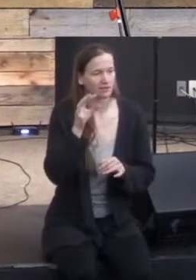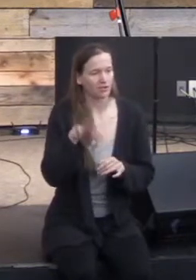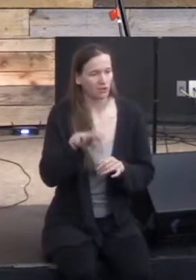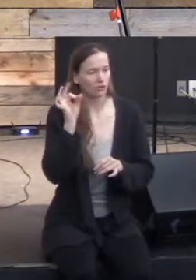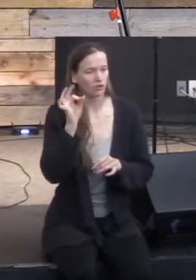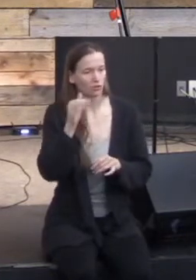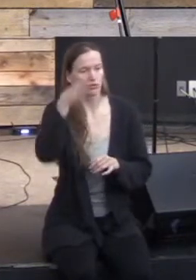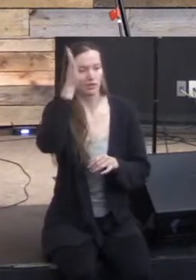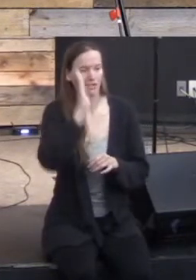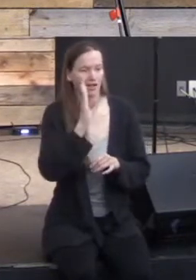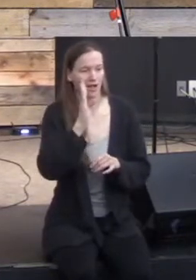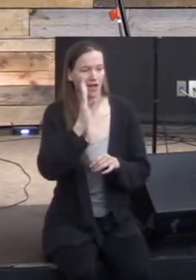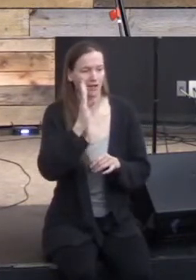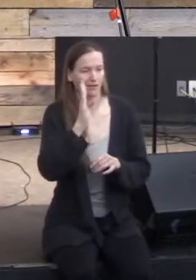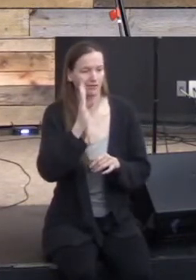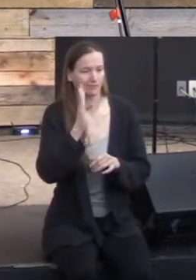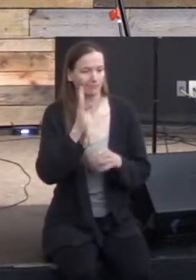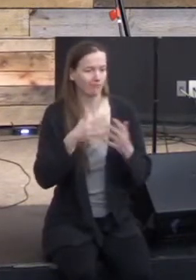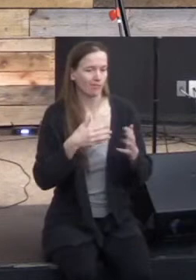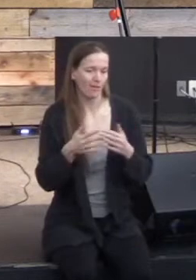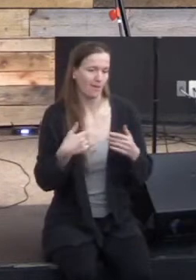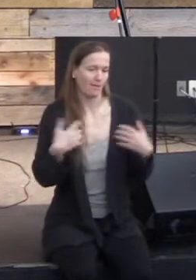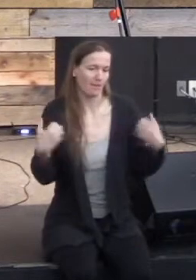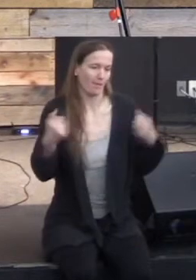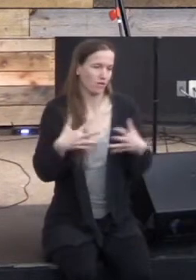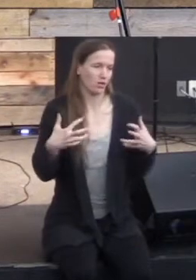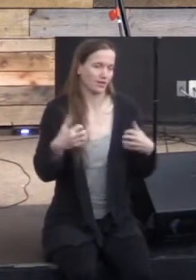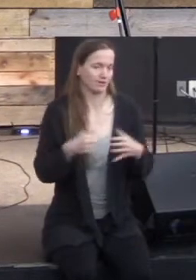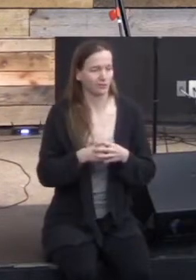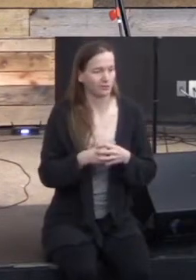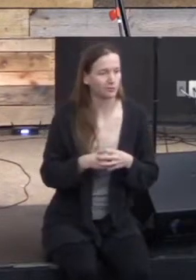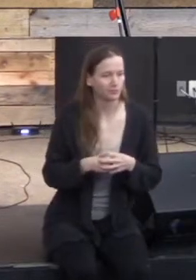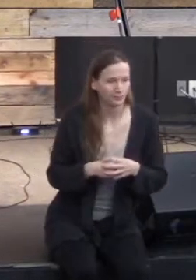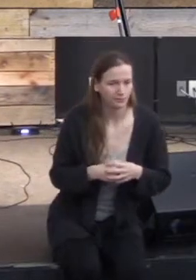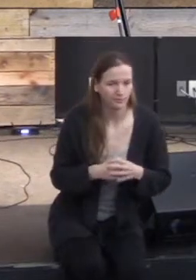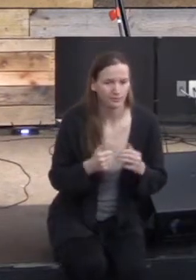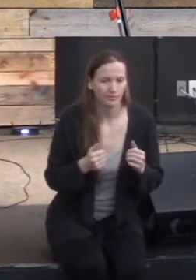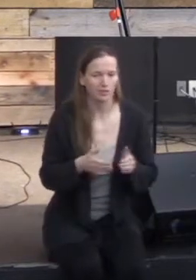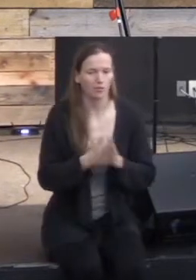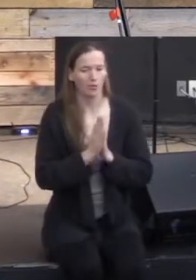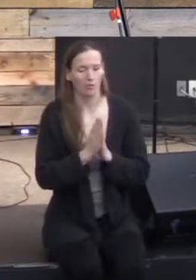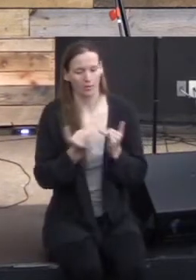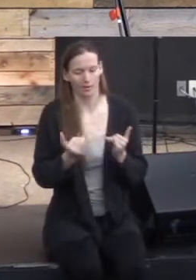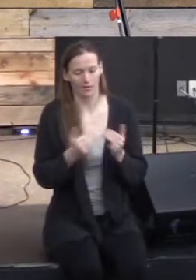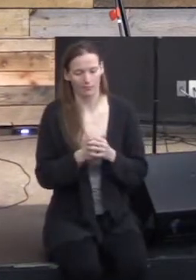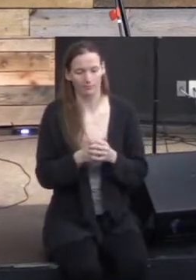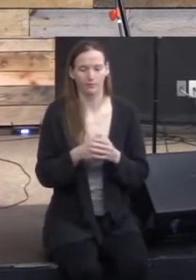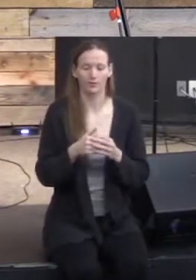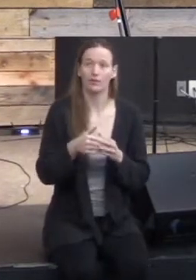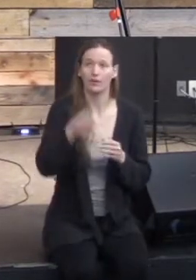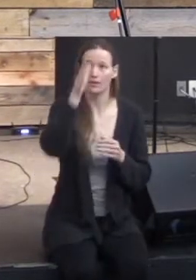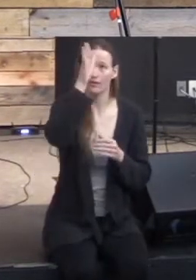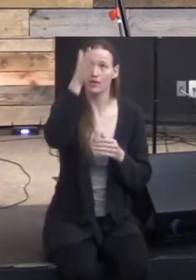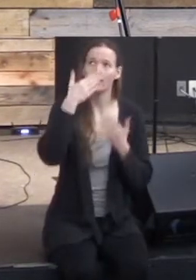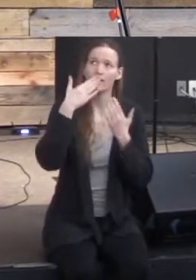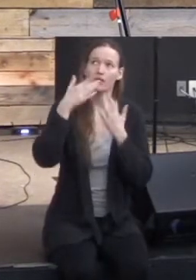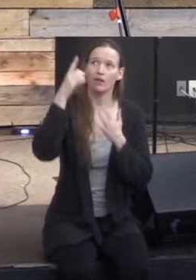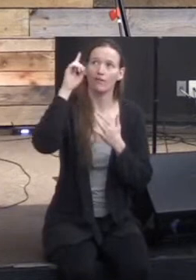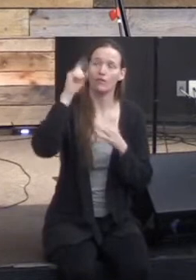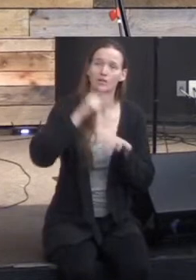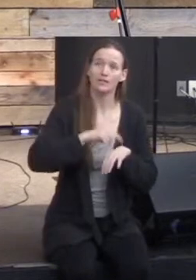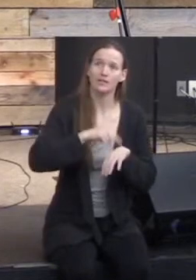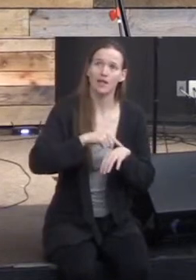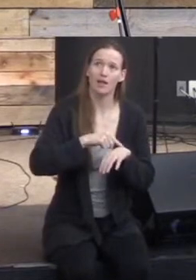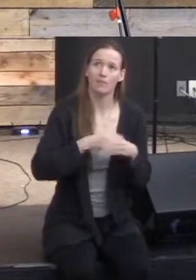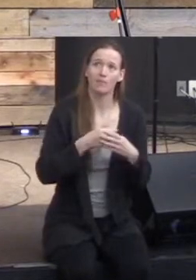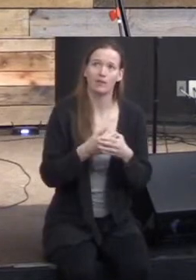my fears. So let's pray. Dear Heavenly Father, thank you for this time for us to come before you